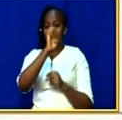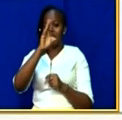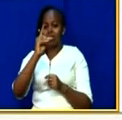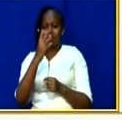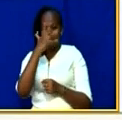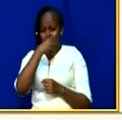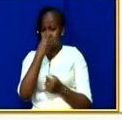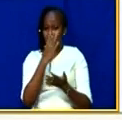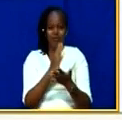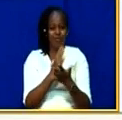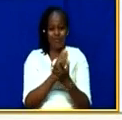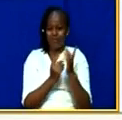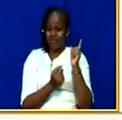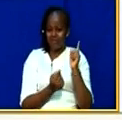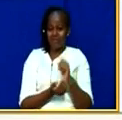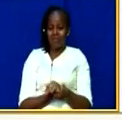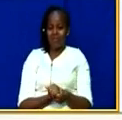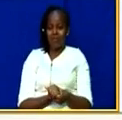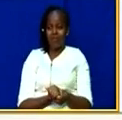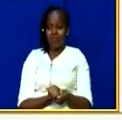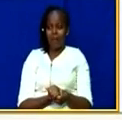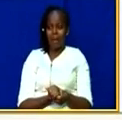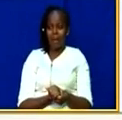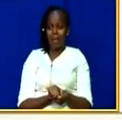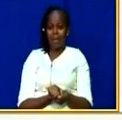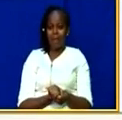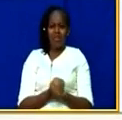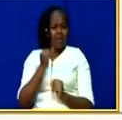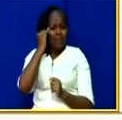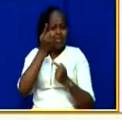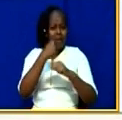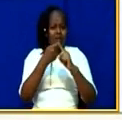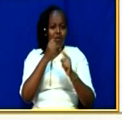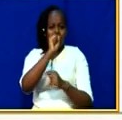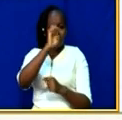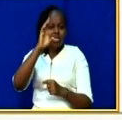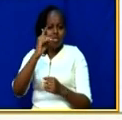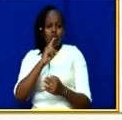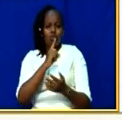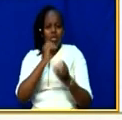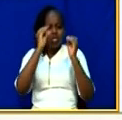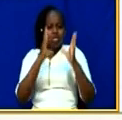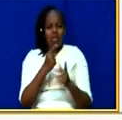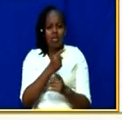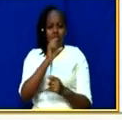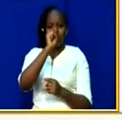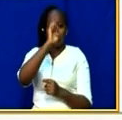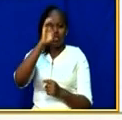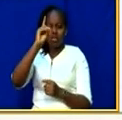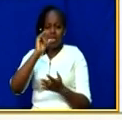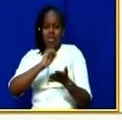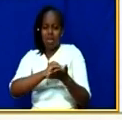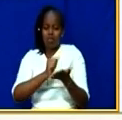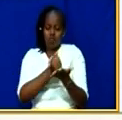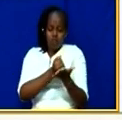looks beautiful. Yeah, it looks beautiful, eh? Wait, you can't are this- imagine comes from that particular. Are these the seeds We can that sometimes you